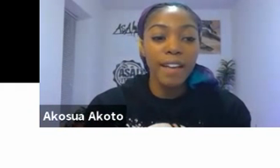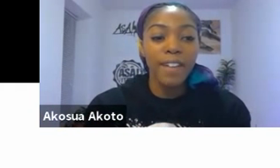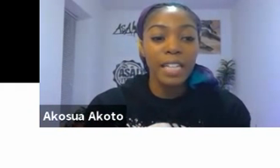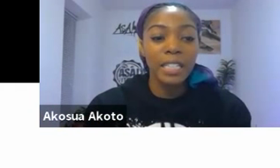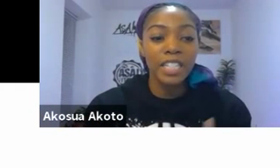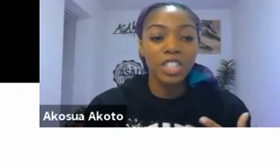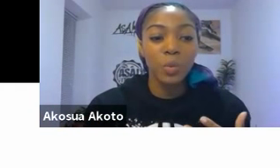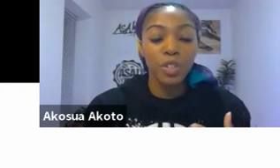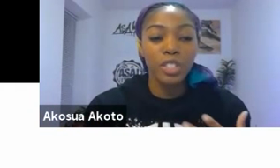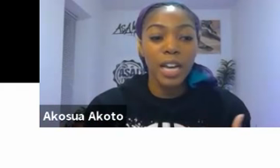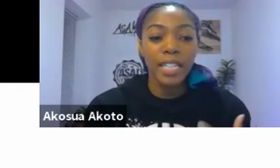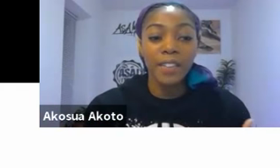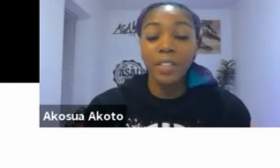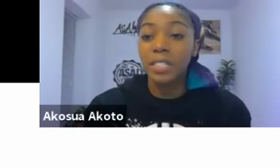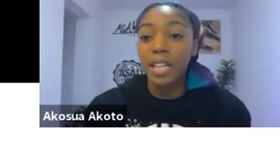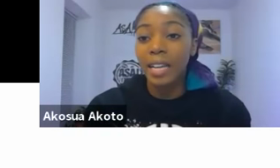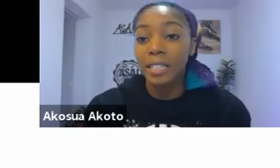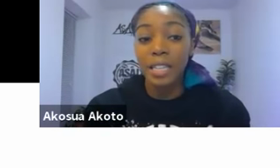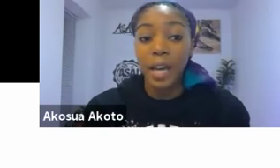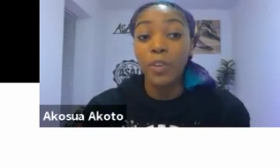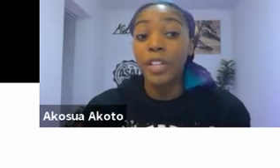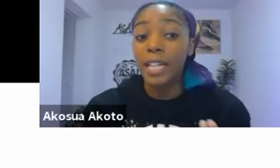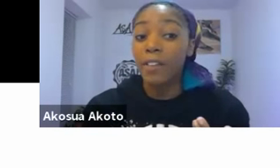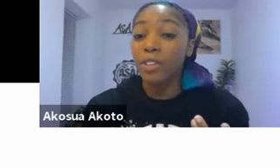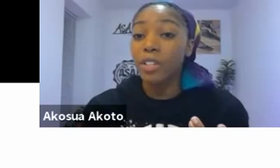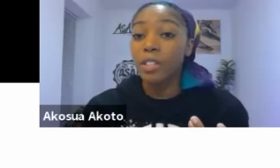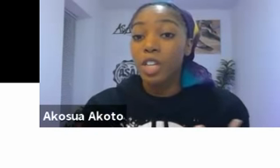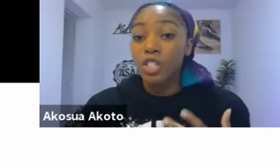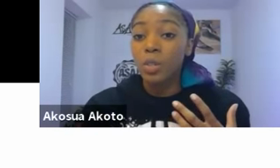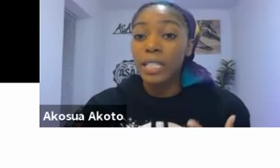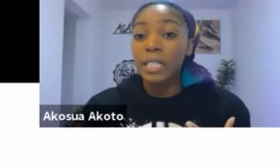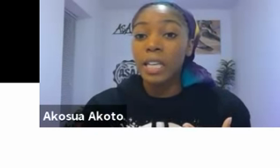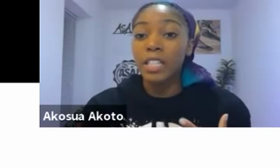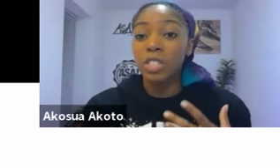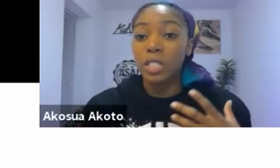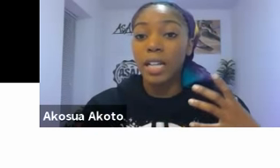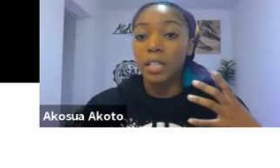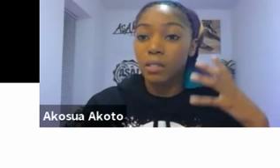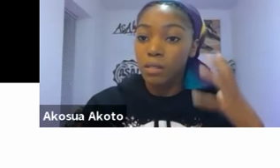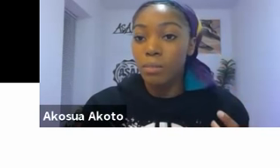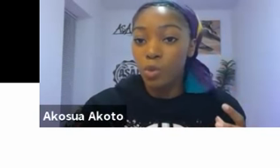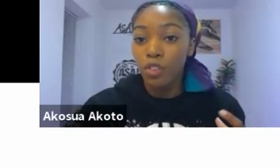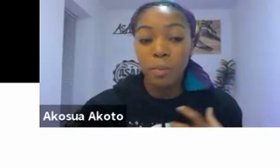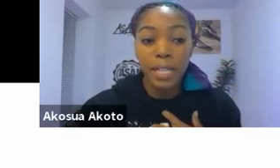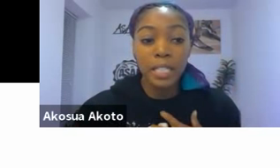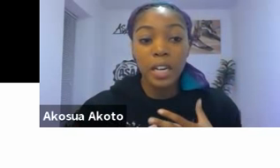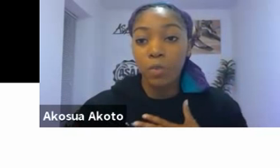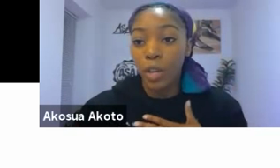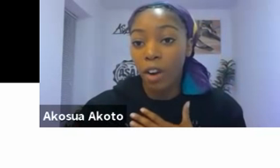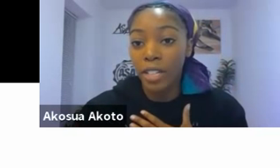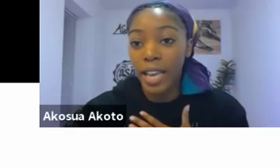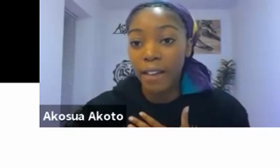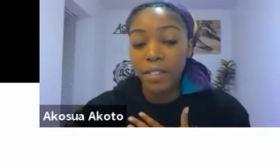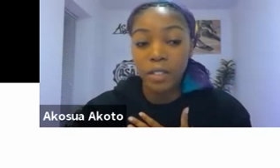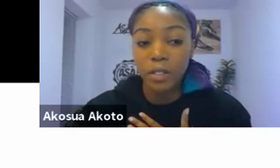looking for that validation, we're just kind of giving into the idea that we're not African. So let's again just kind of move from a place of